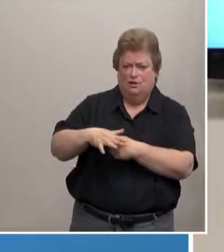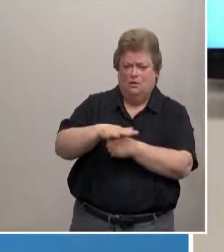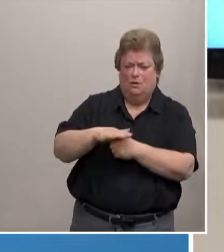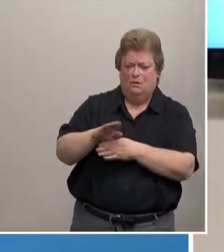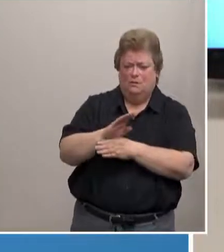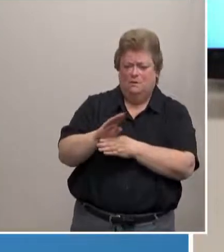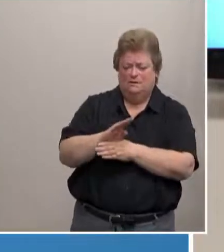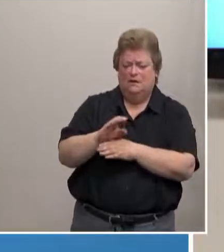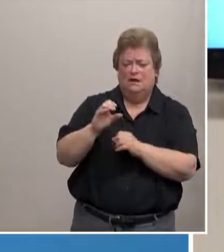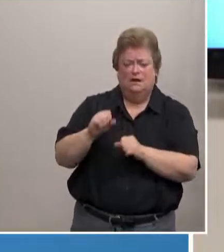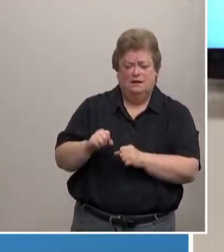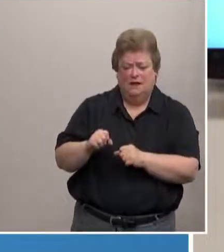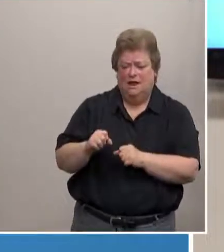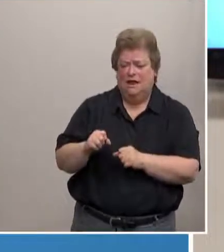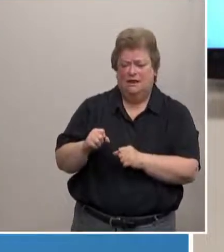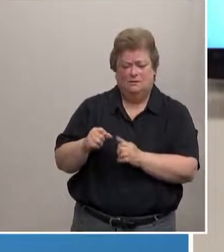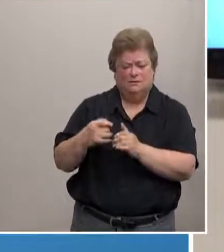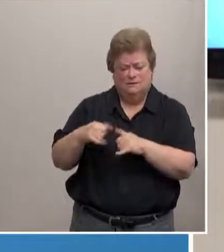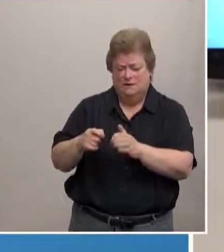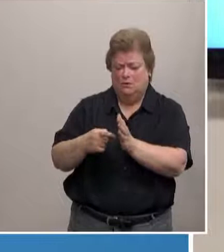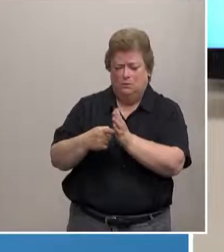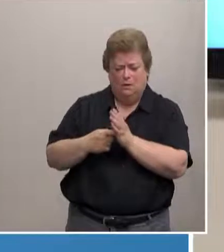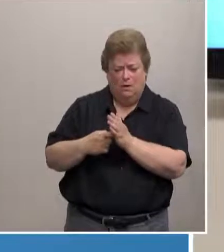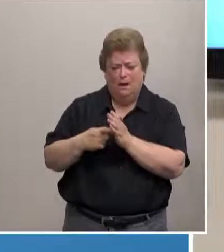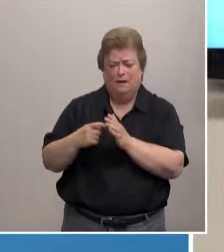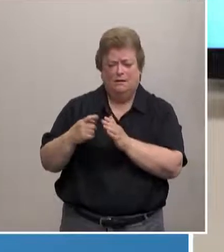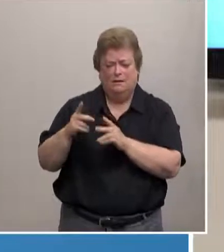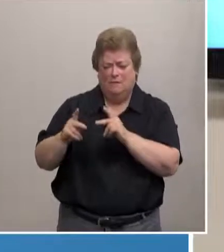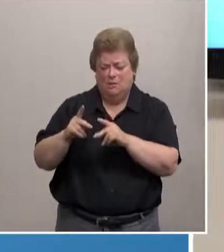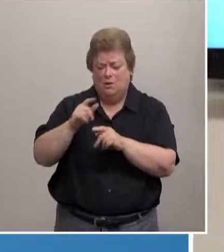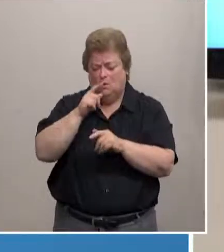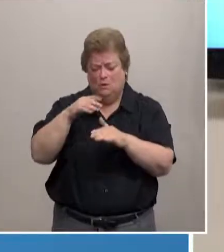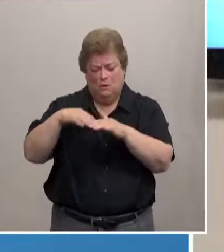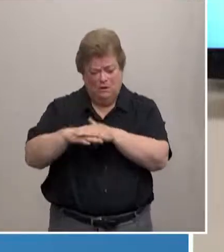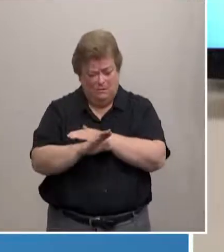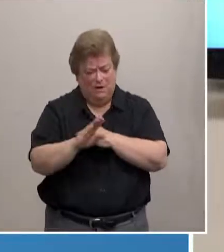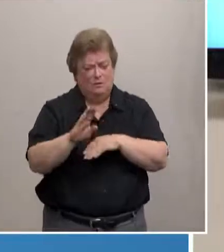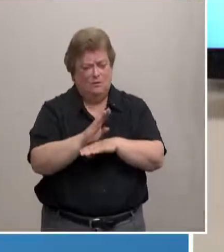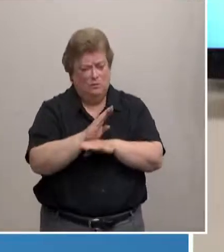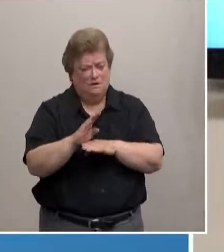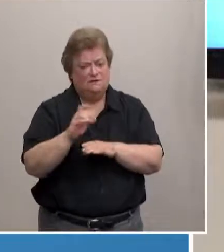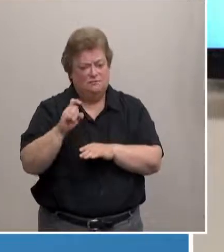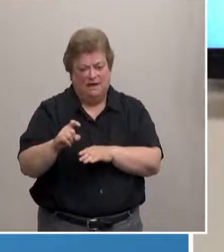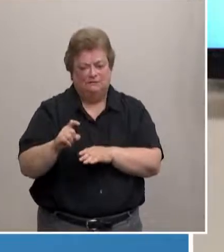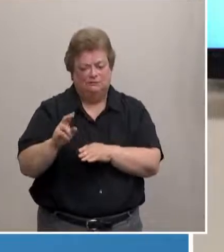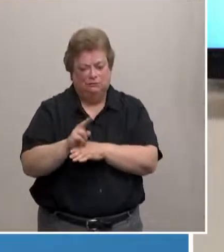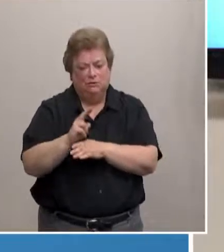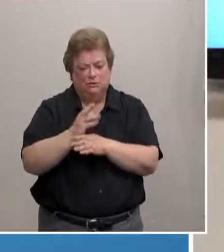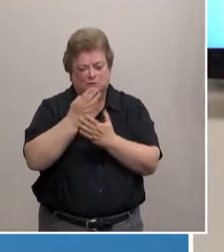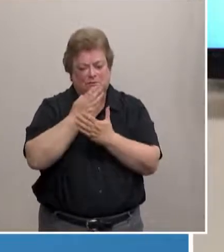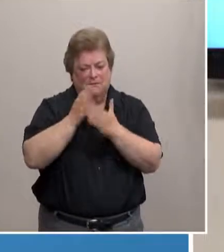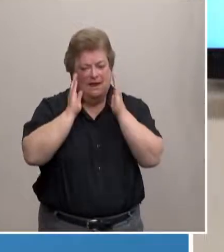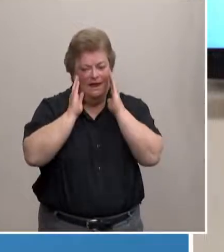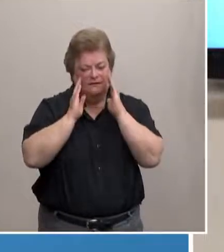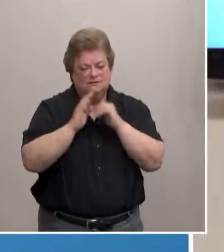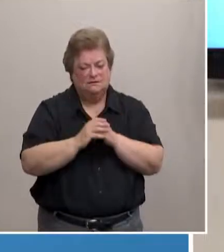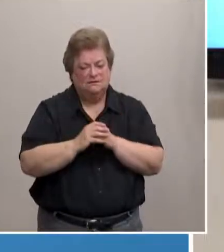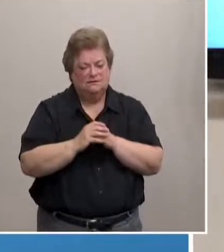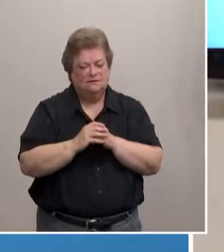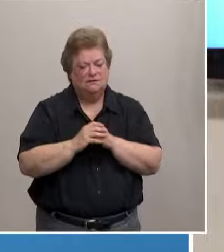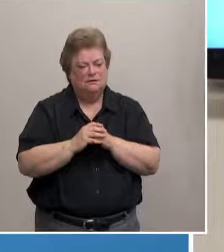still require people to come in and wear a mask when they're when people are coming in to them,